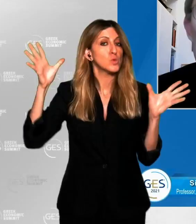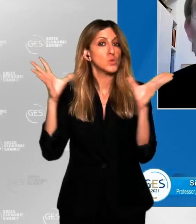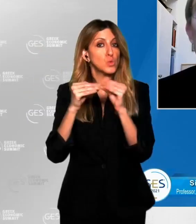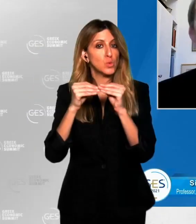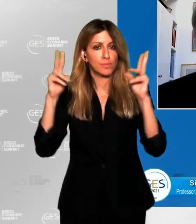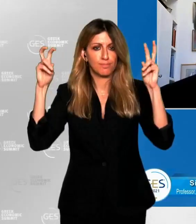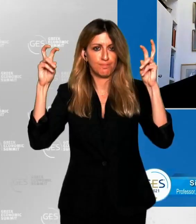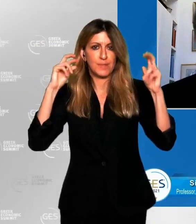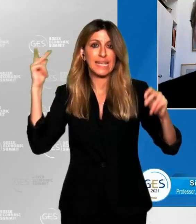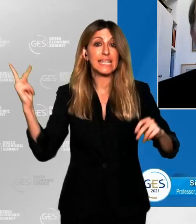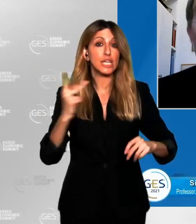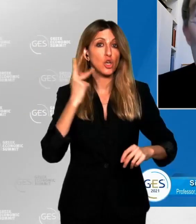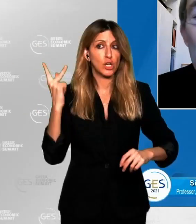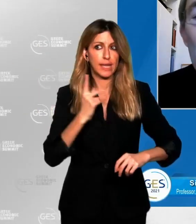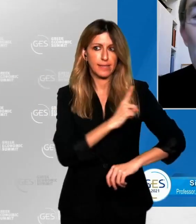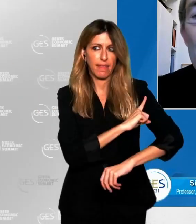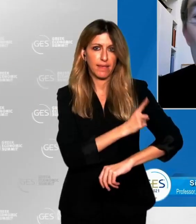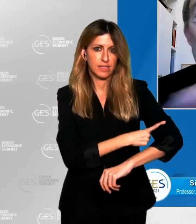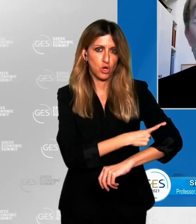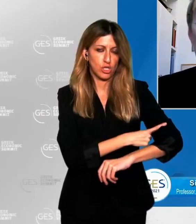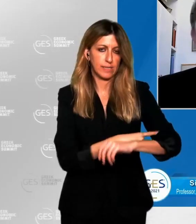skill. Now, I mentioned